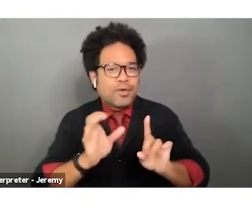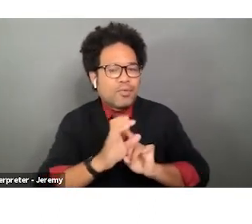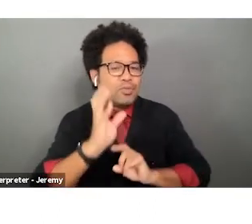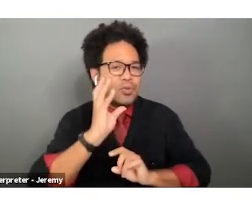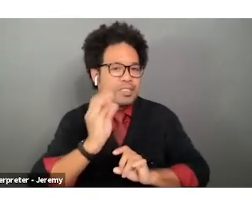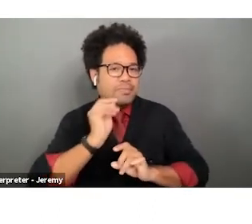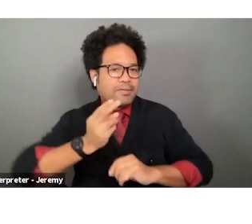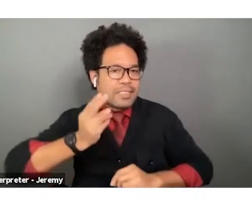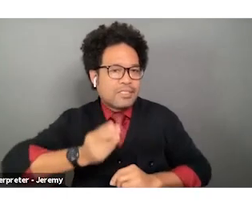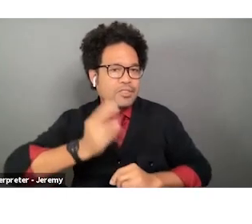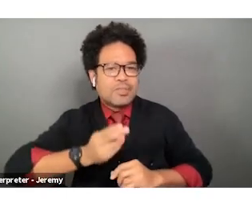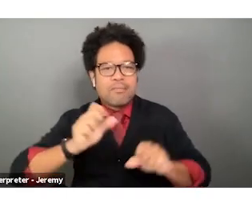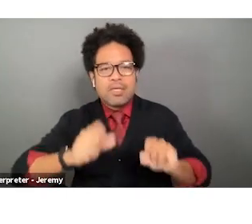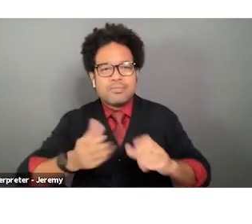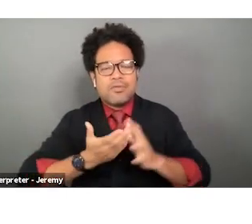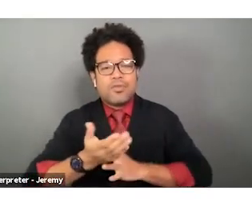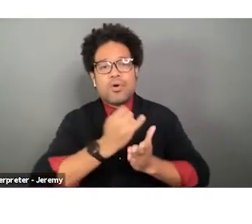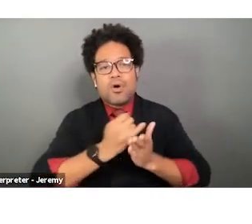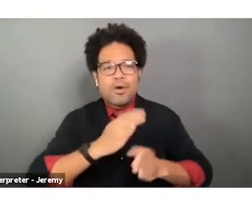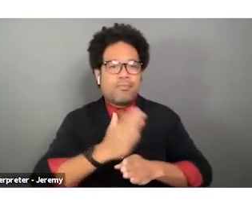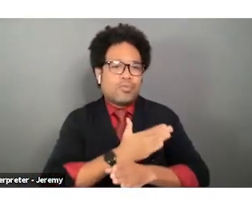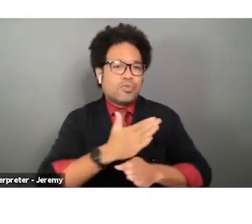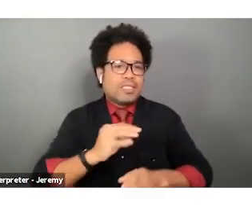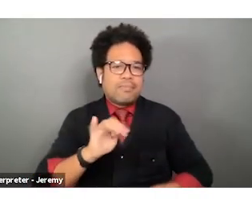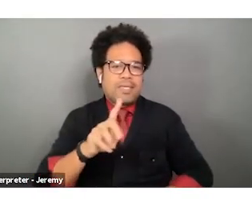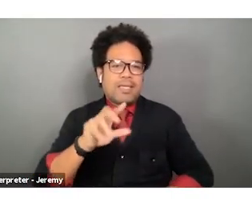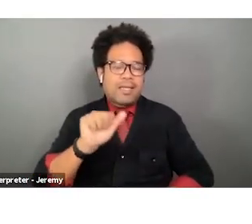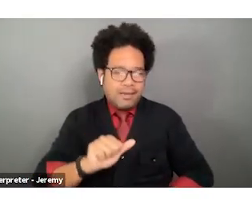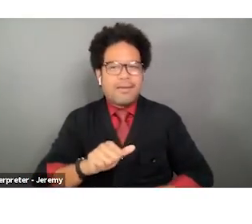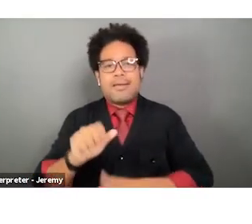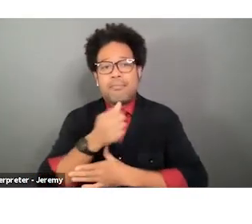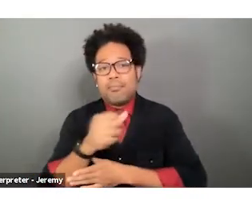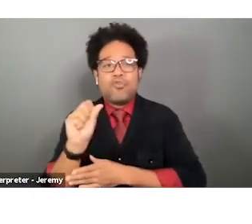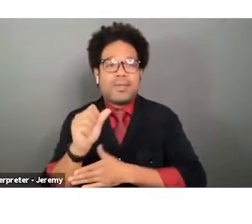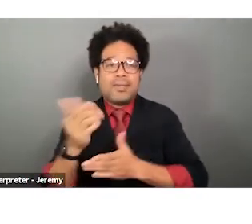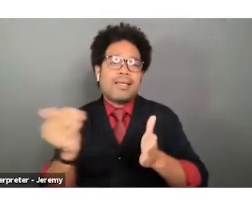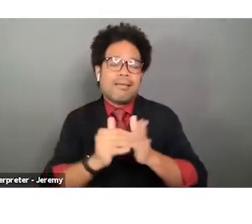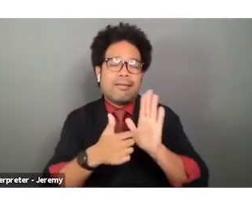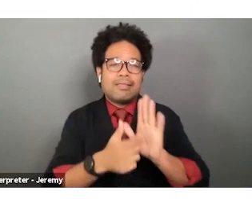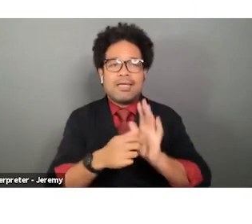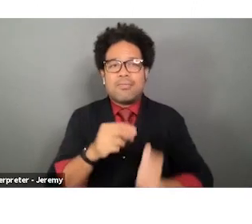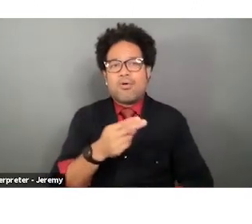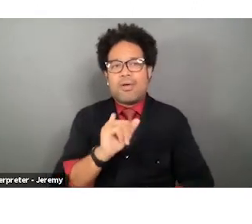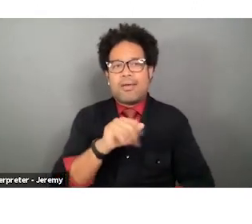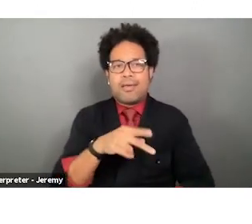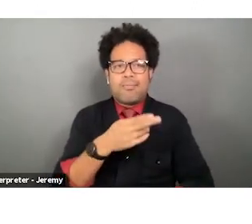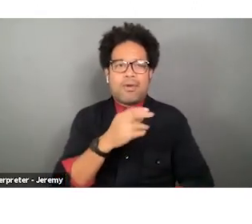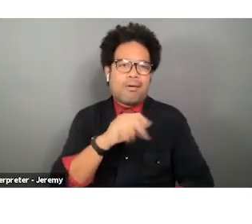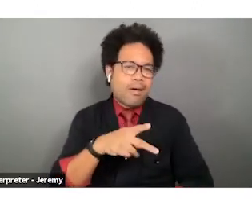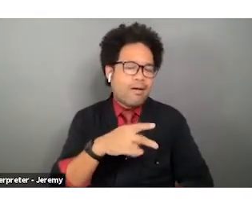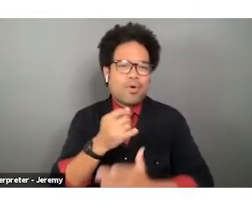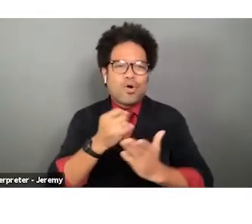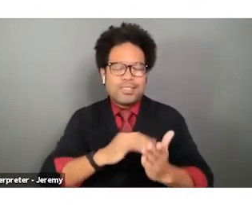music, media, and movement. Some examples of storytellers: hip hop artists, again, that's pretty much the foundation of